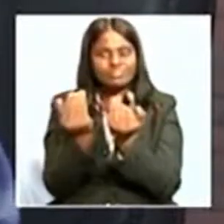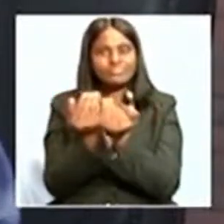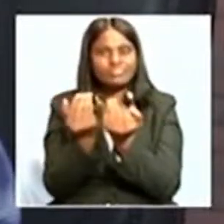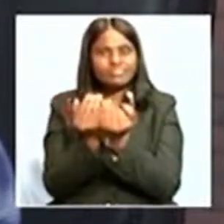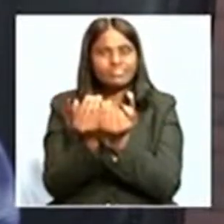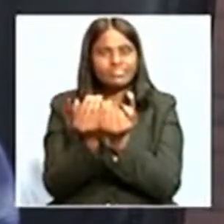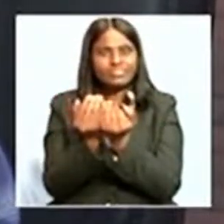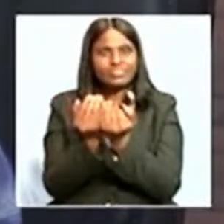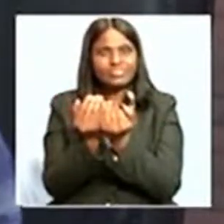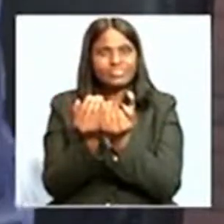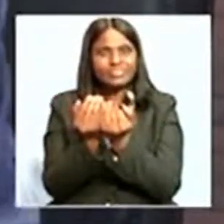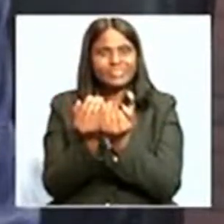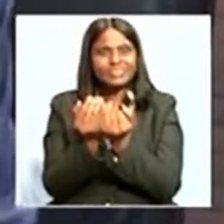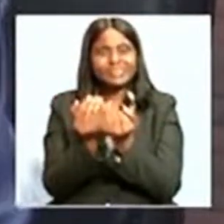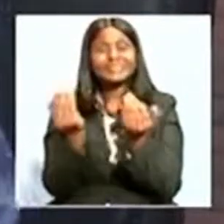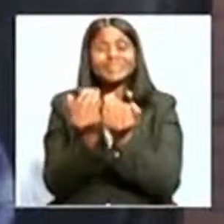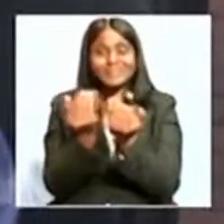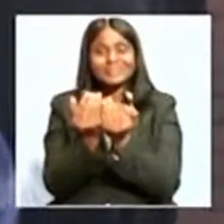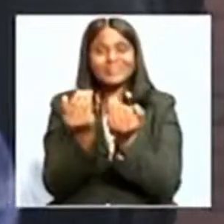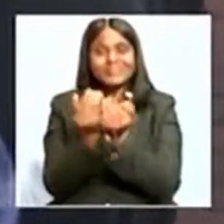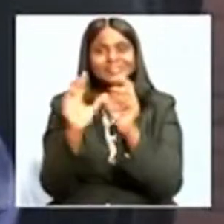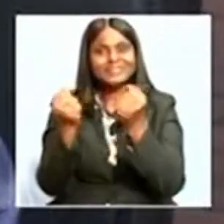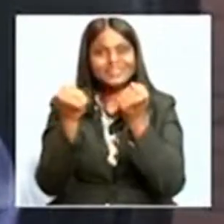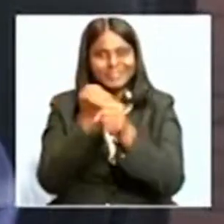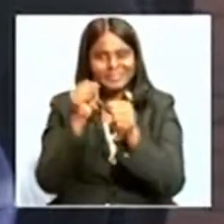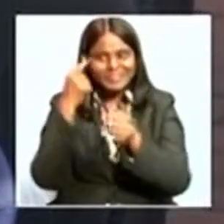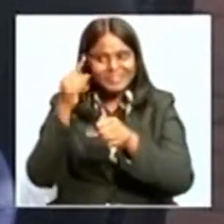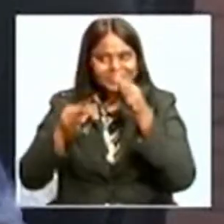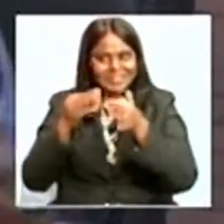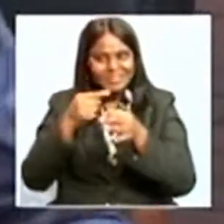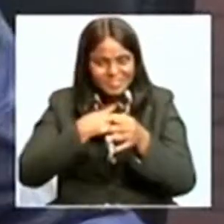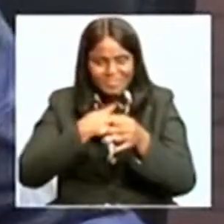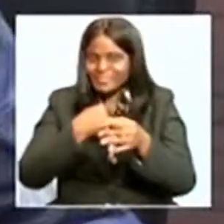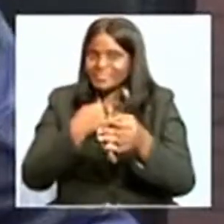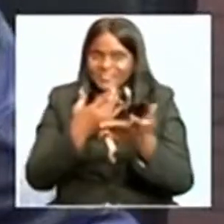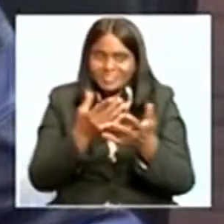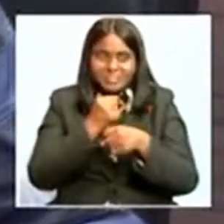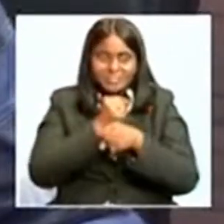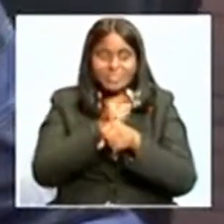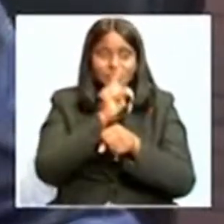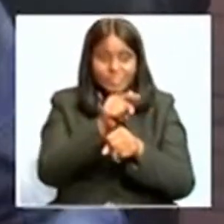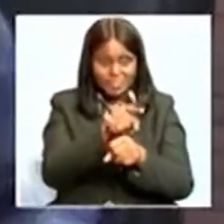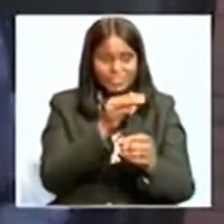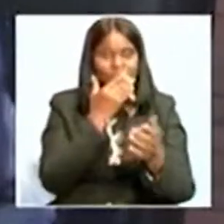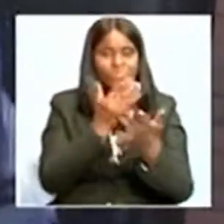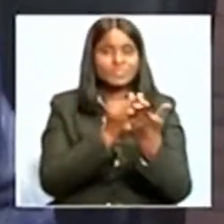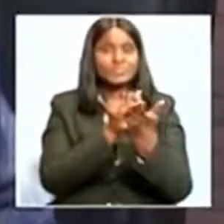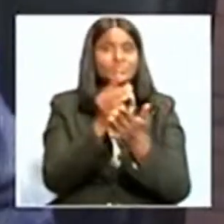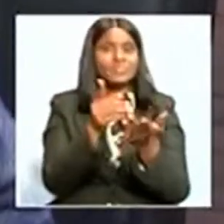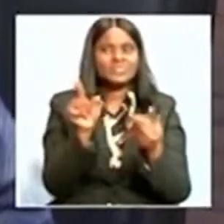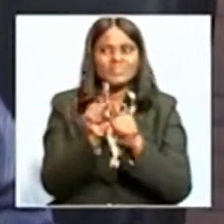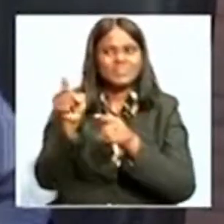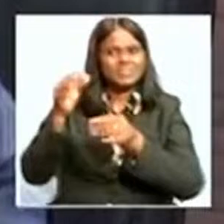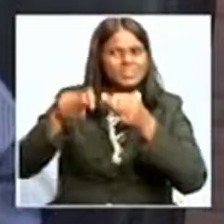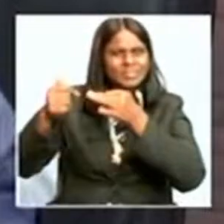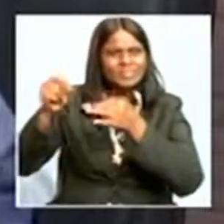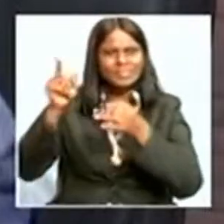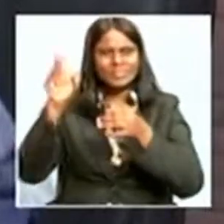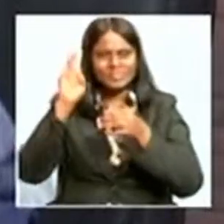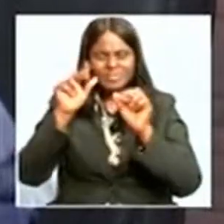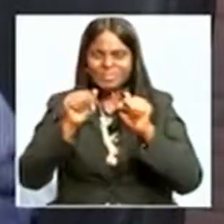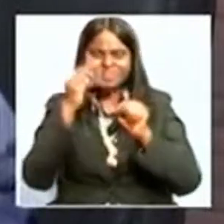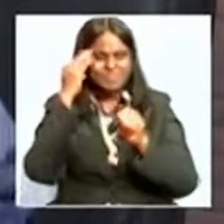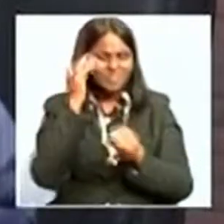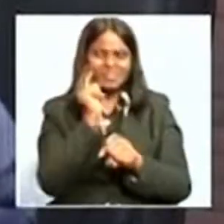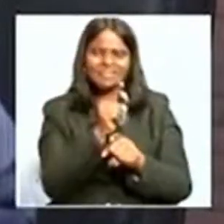which word, colleagues? And seek redress from the courts to say, no, I made this particular decision in good faith. And then the courts themselves would be able to